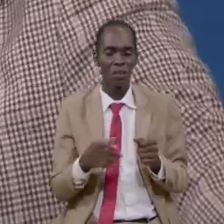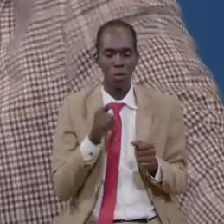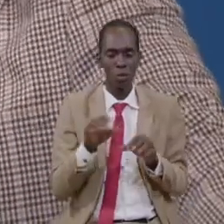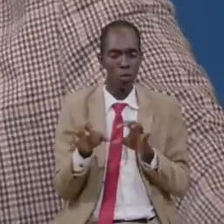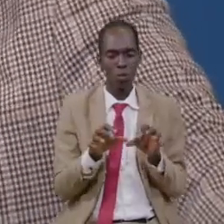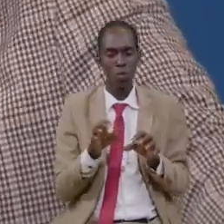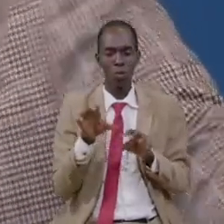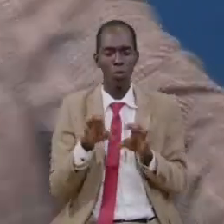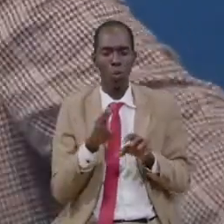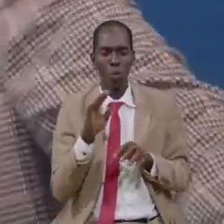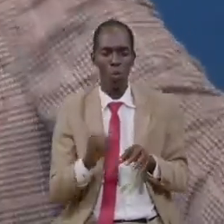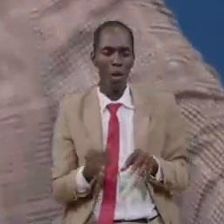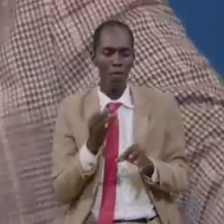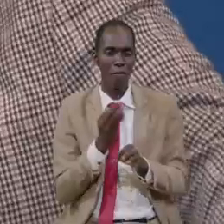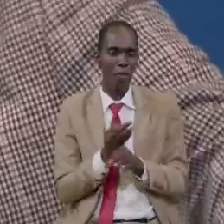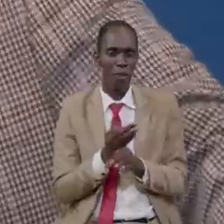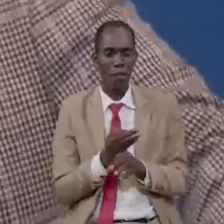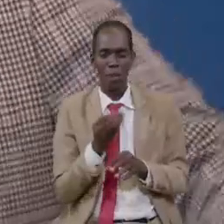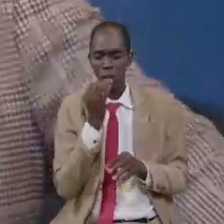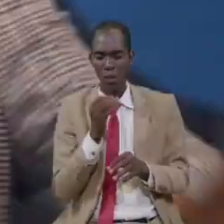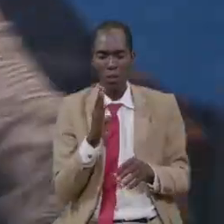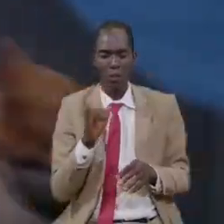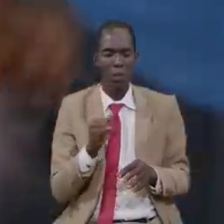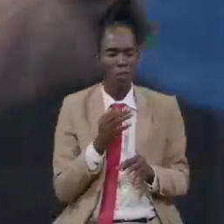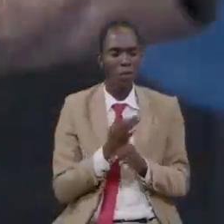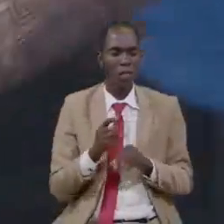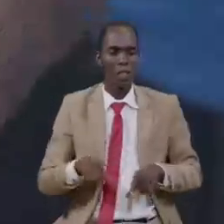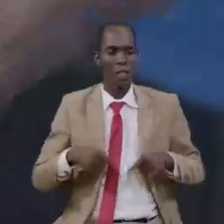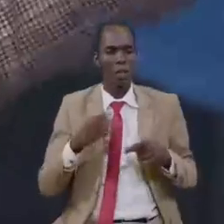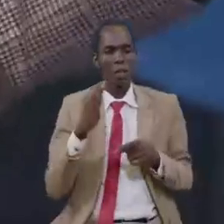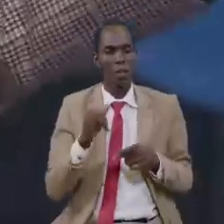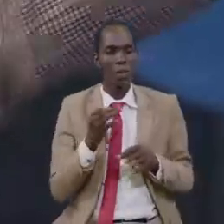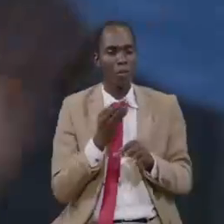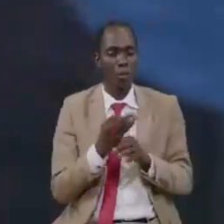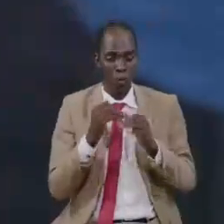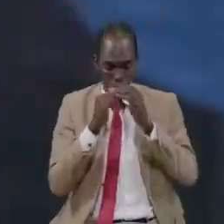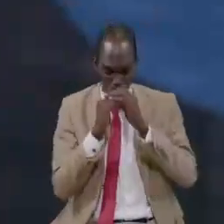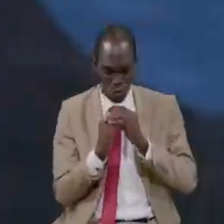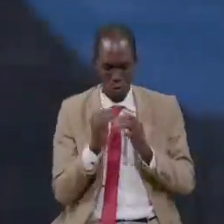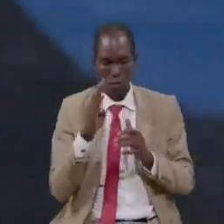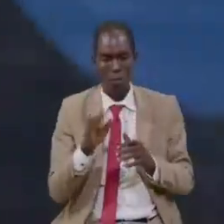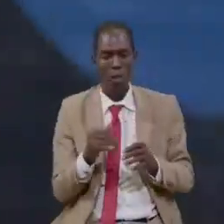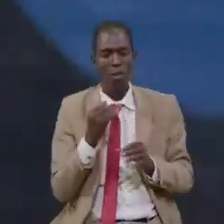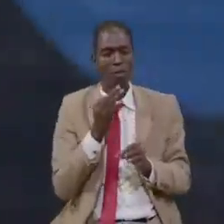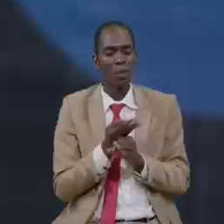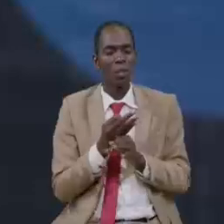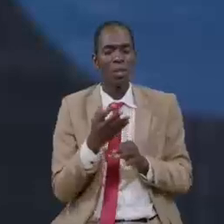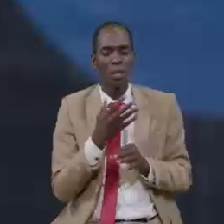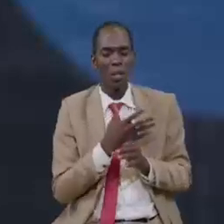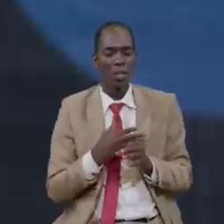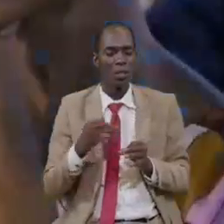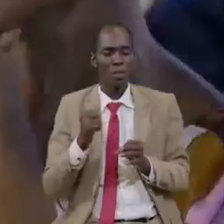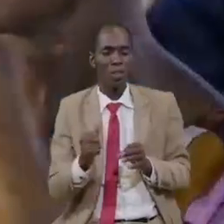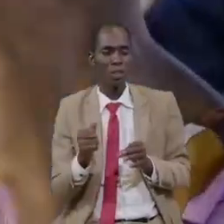He lived by faith. He worshipped by faith. A new level of faith is coming to your life